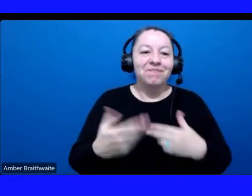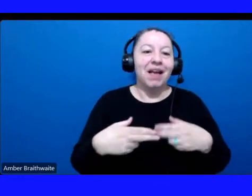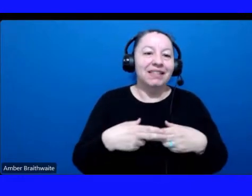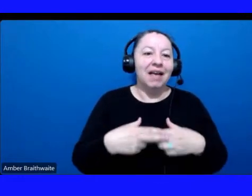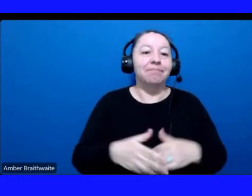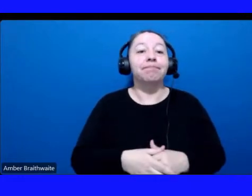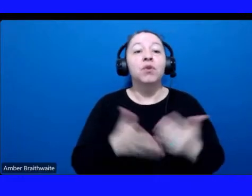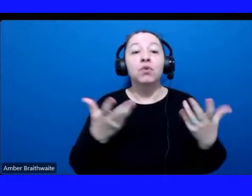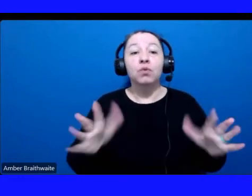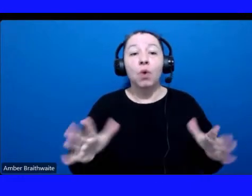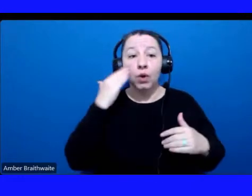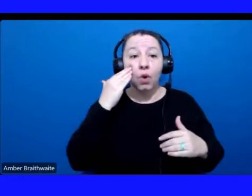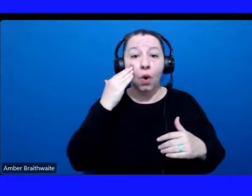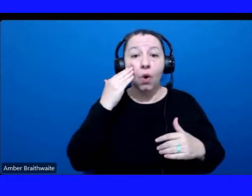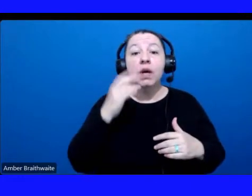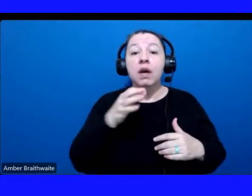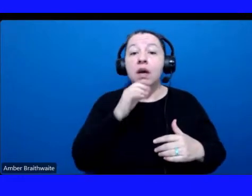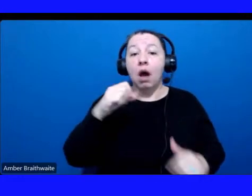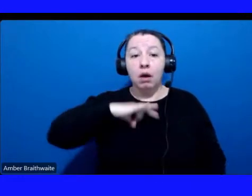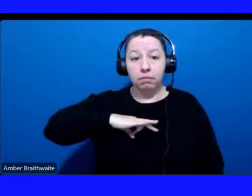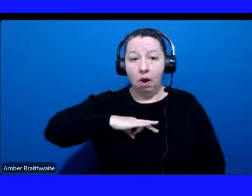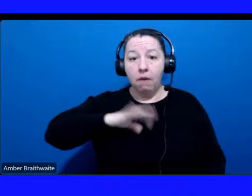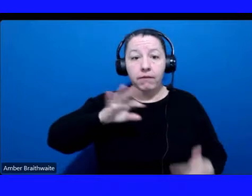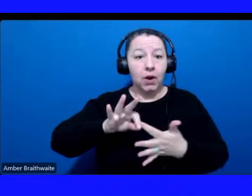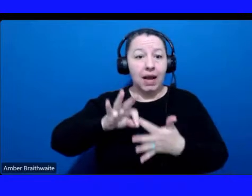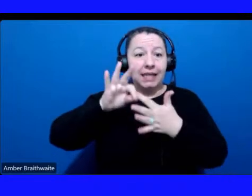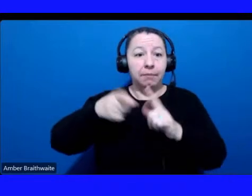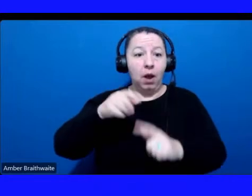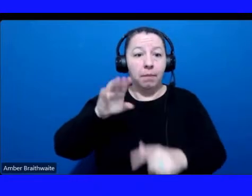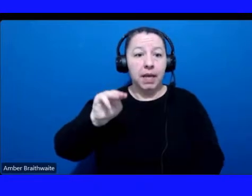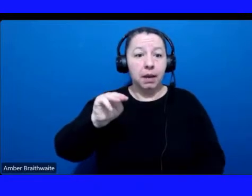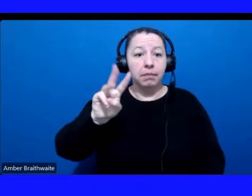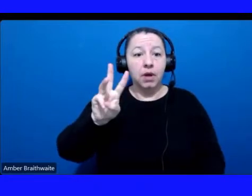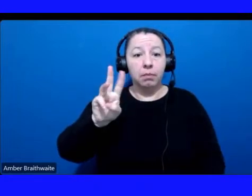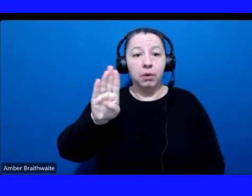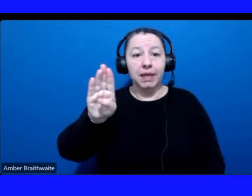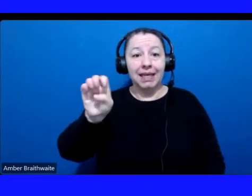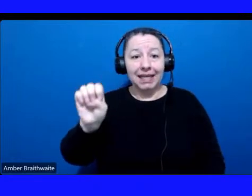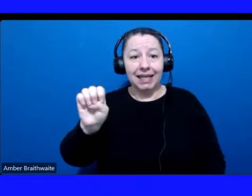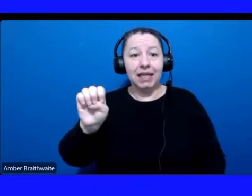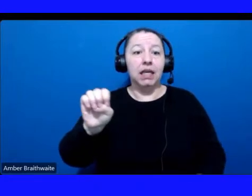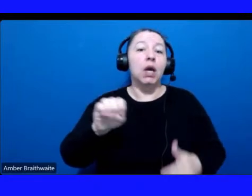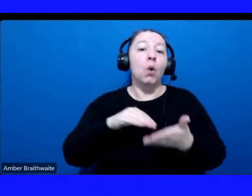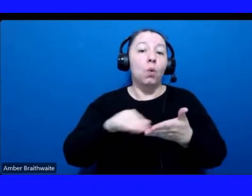term with an option for 2 one-year renewals. The total